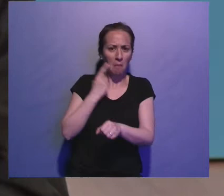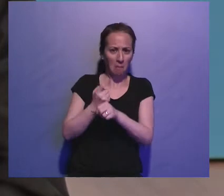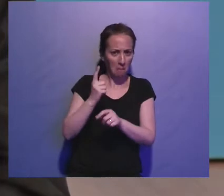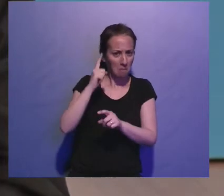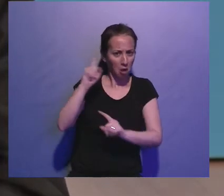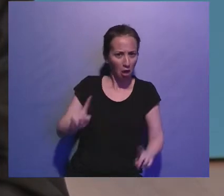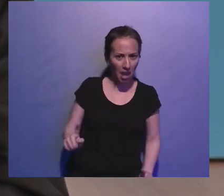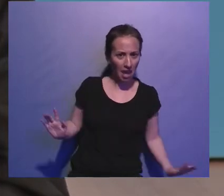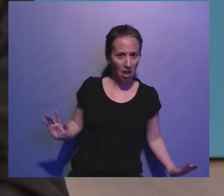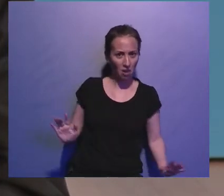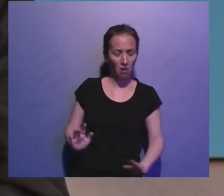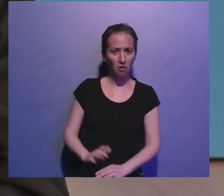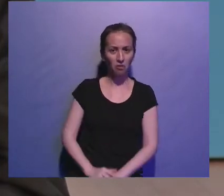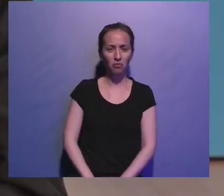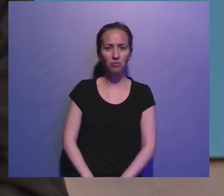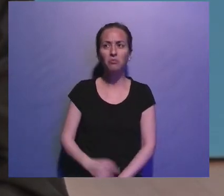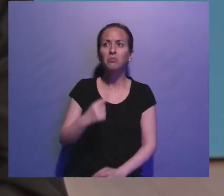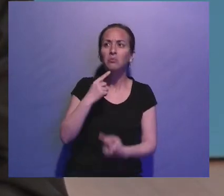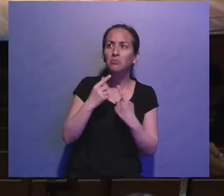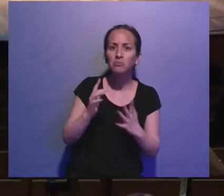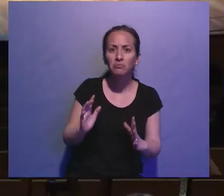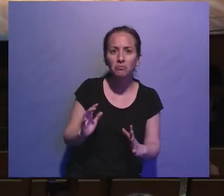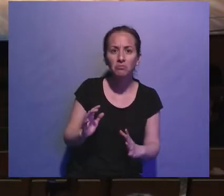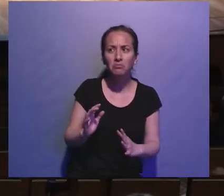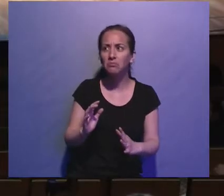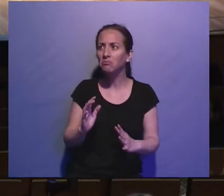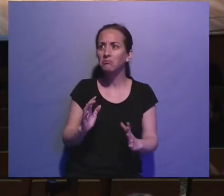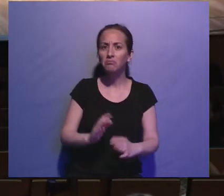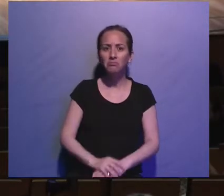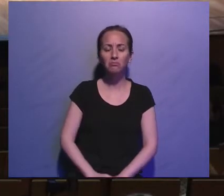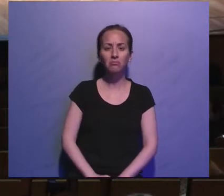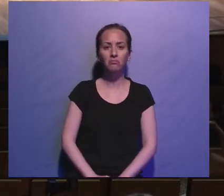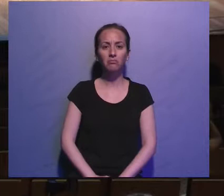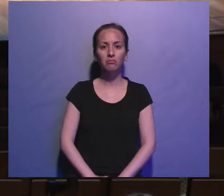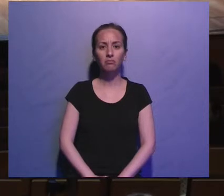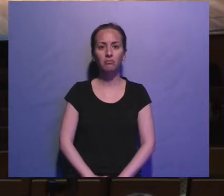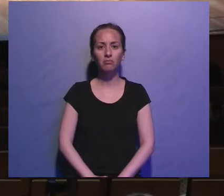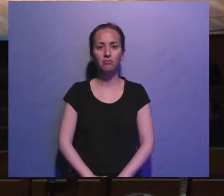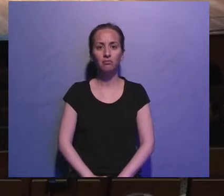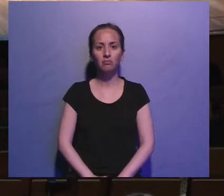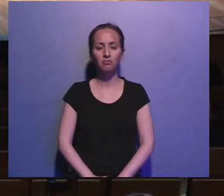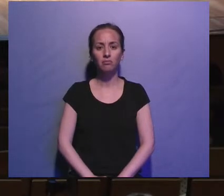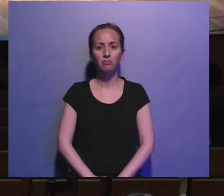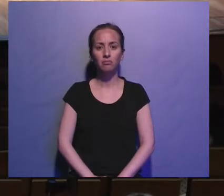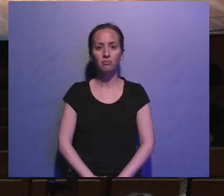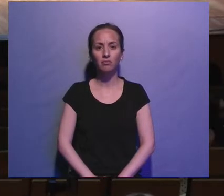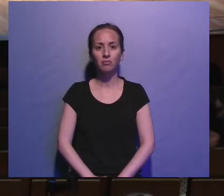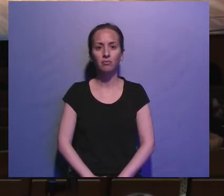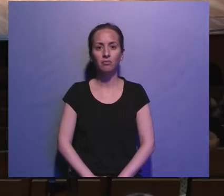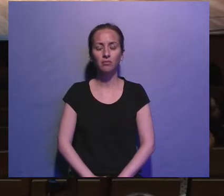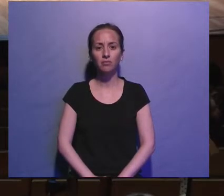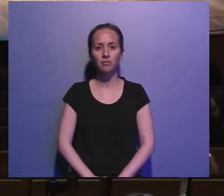understand that it is possible. There is nothing that prevents it.